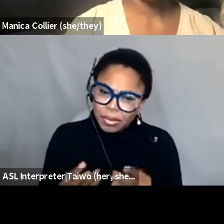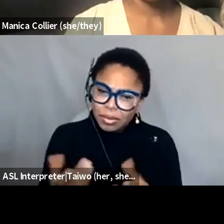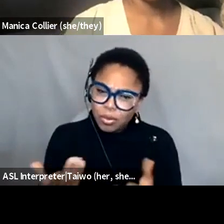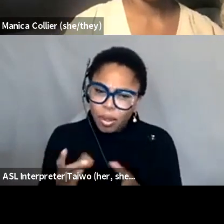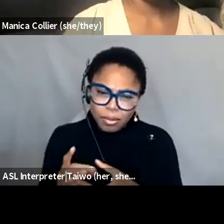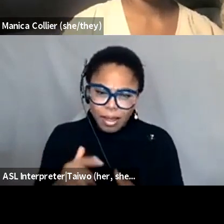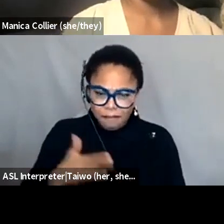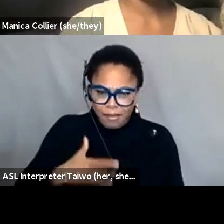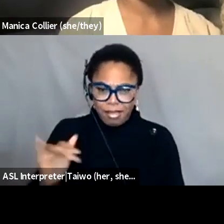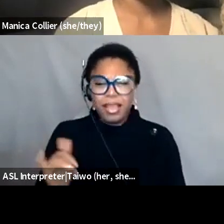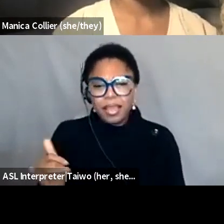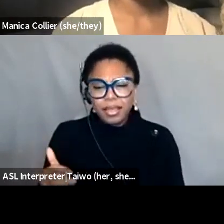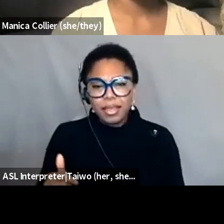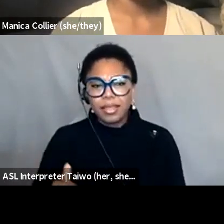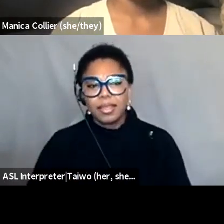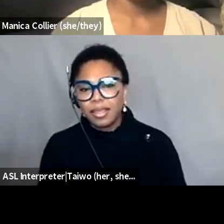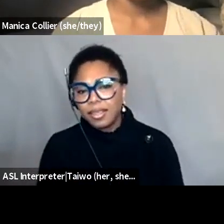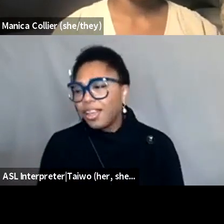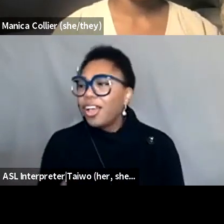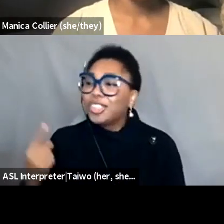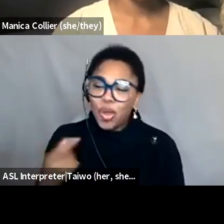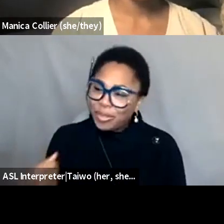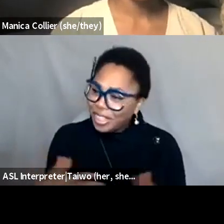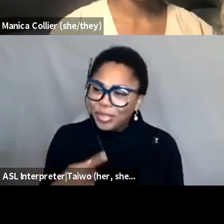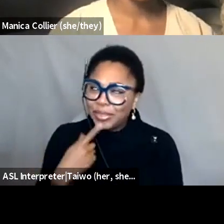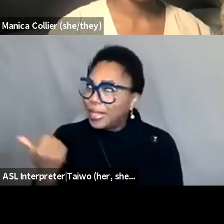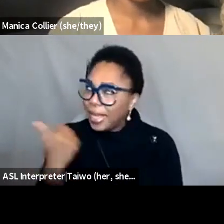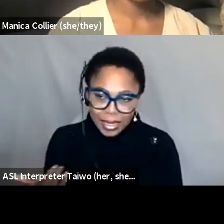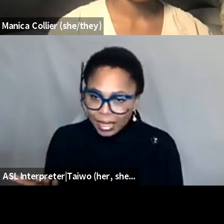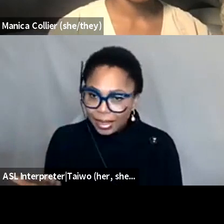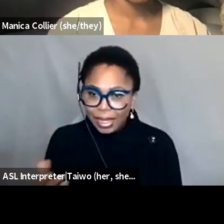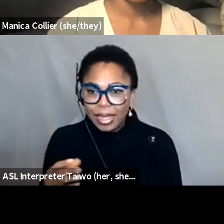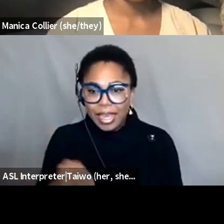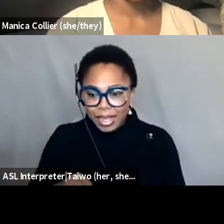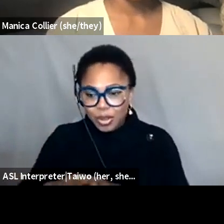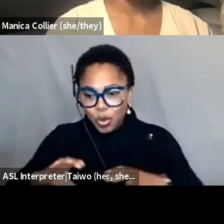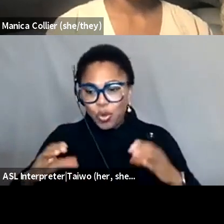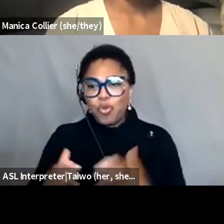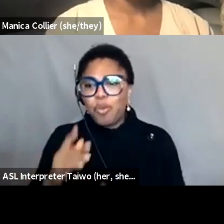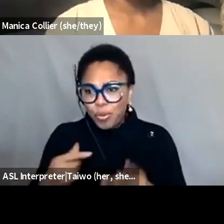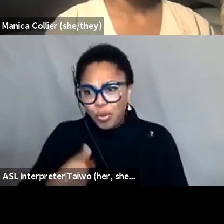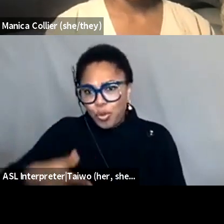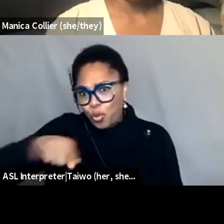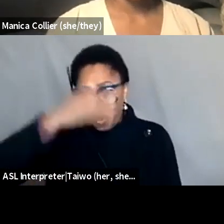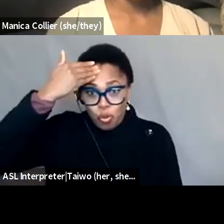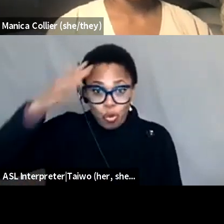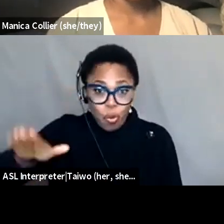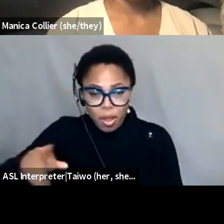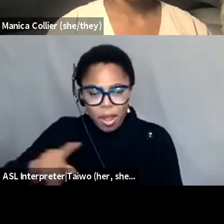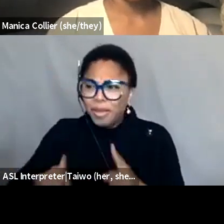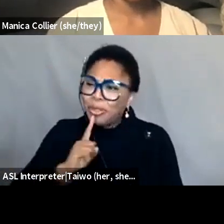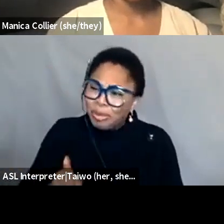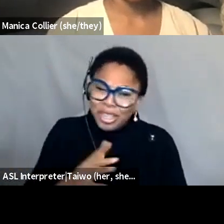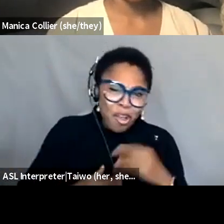that was like or? It's always scary to say anything in a group of strangers. Mm-hmm. But it was so